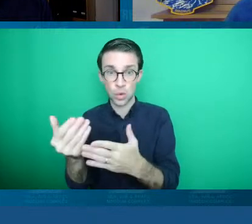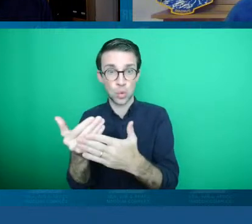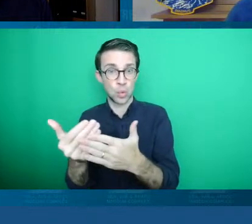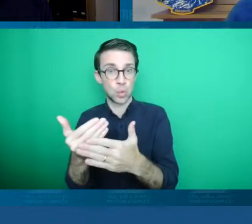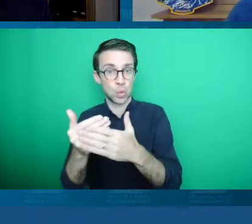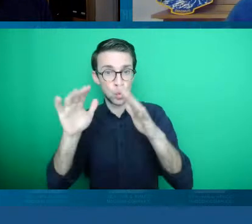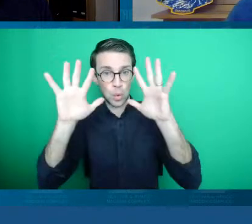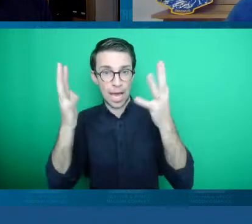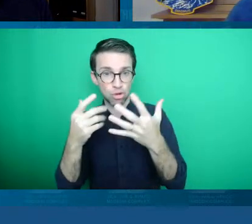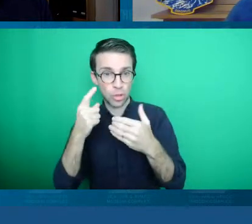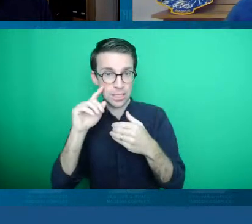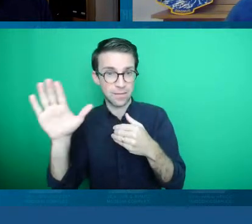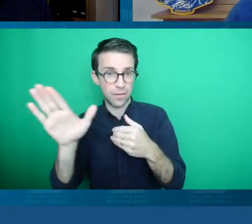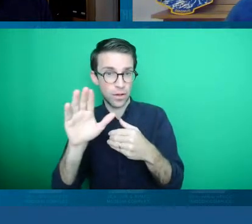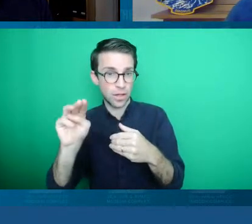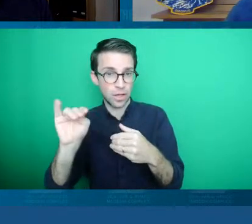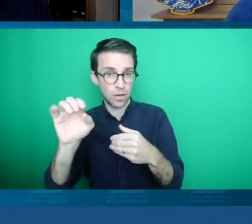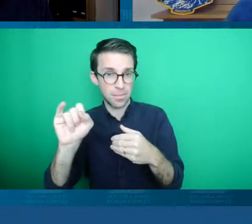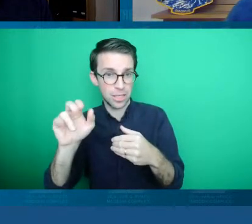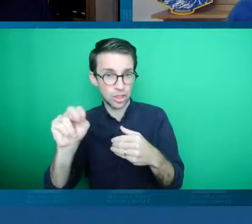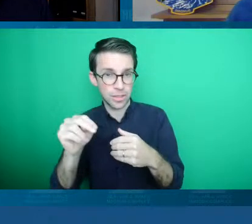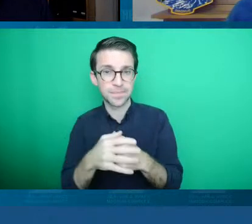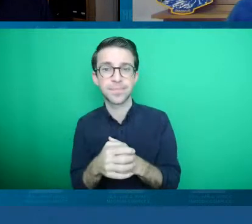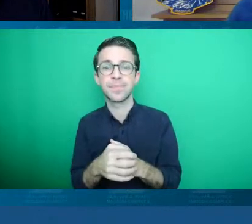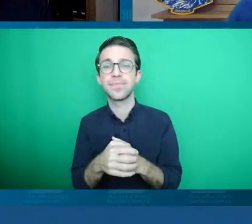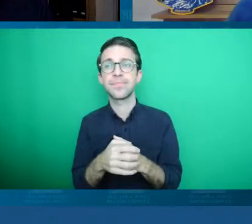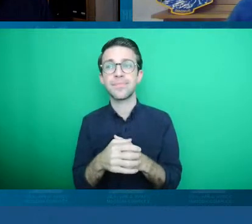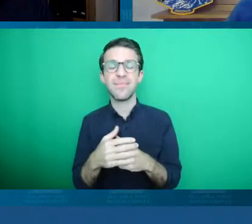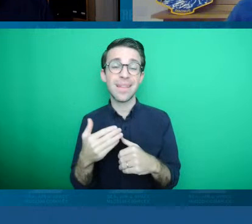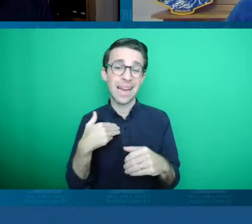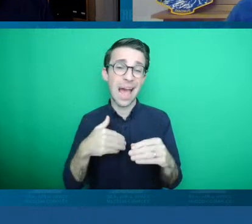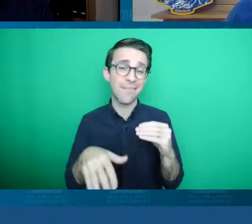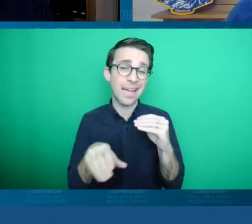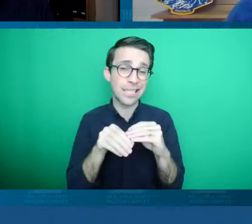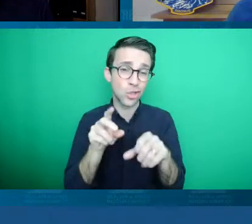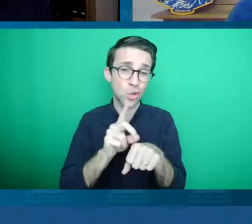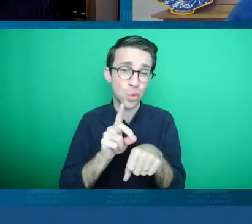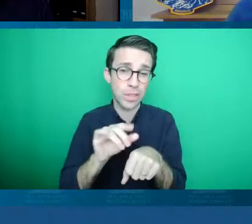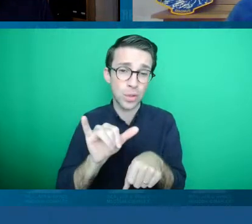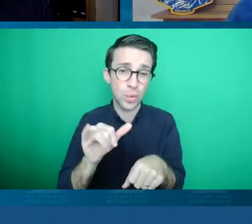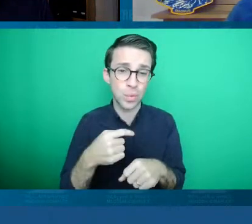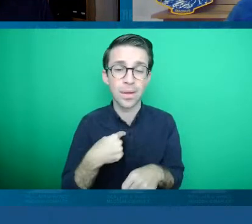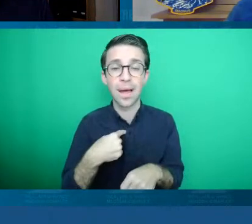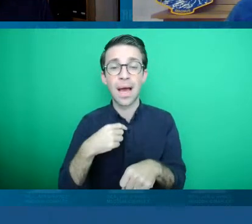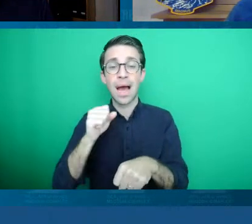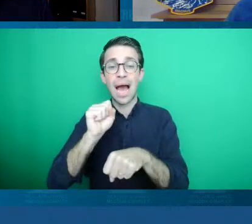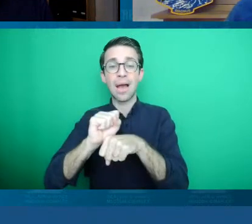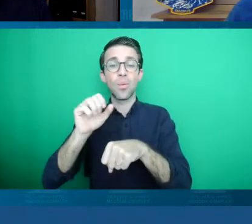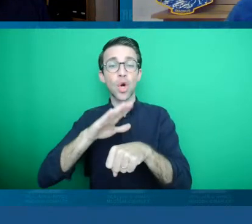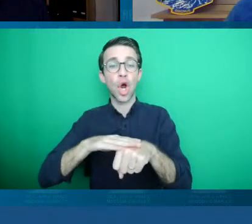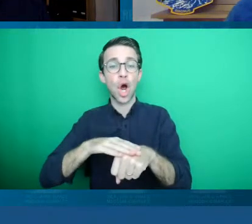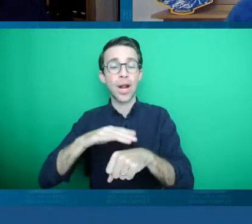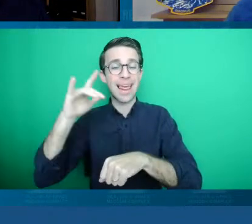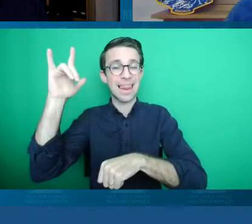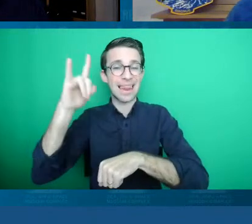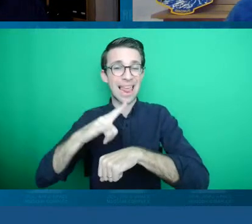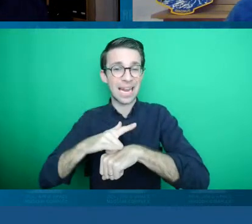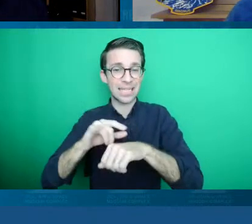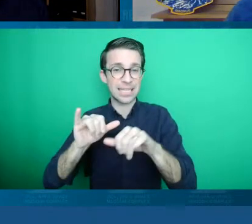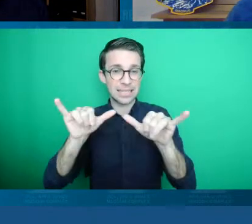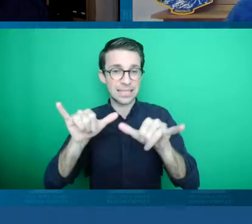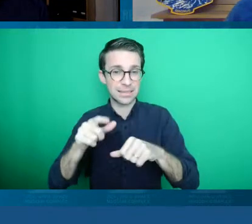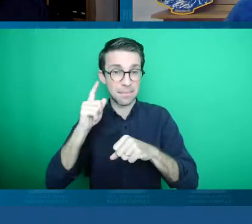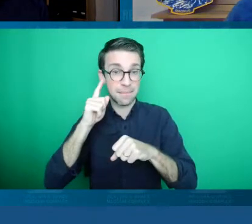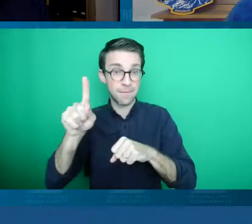their missions as well. And then there's additional jobs on top of that. I also work on the landing systems for the moon. So I'm